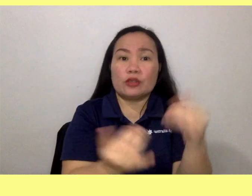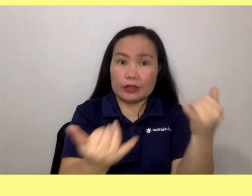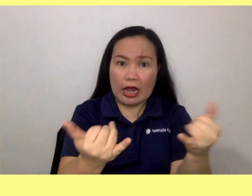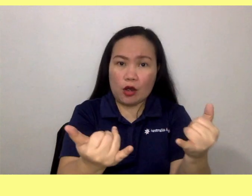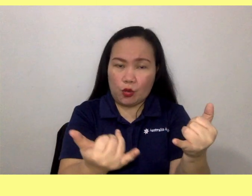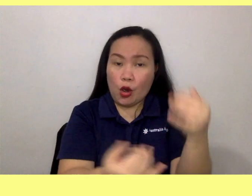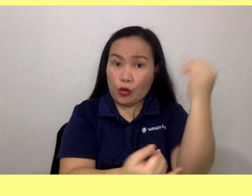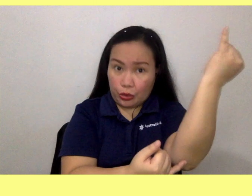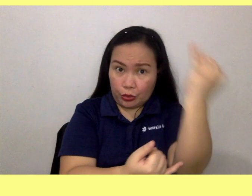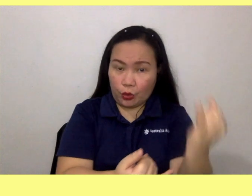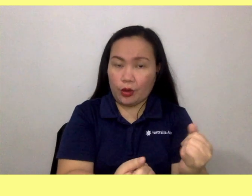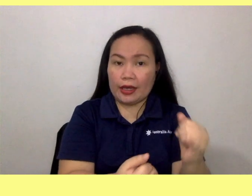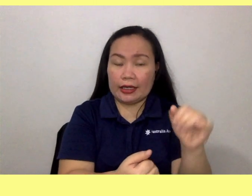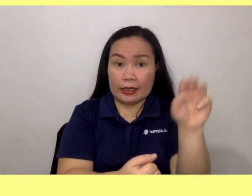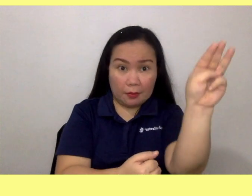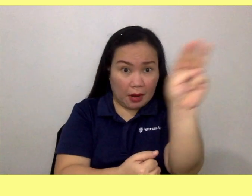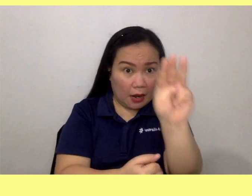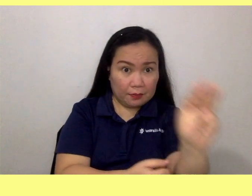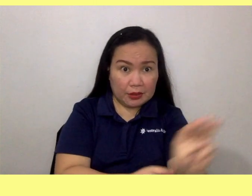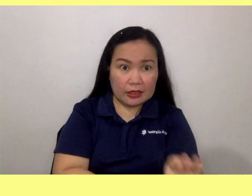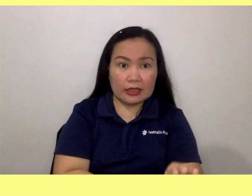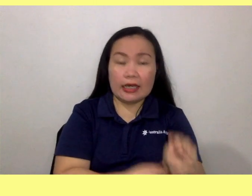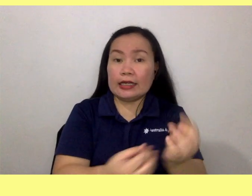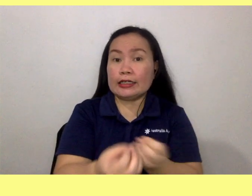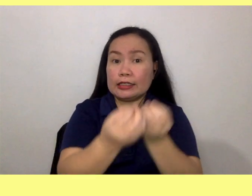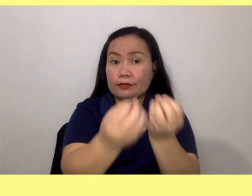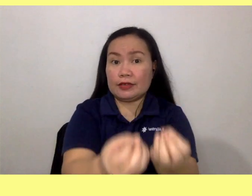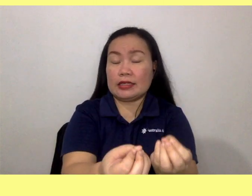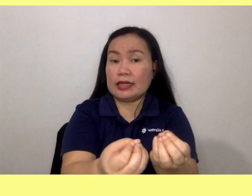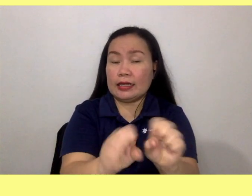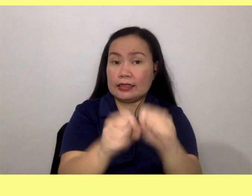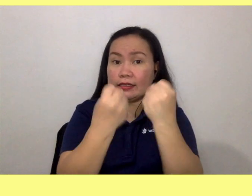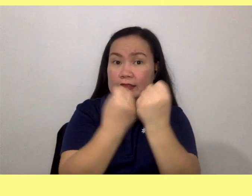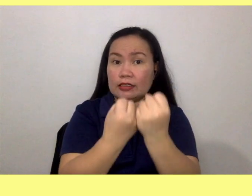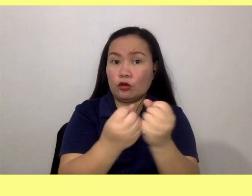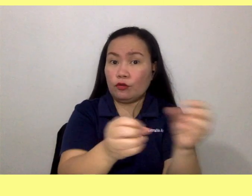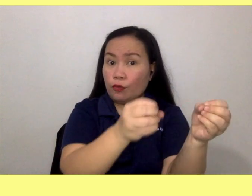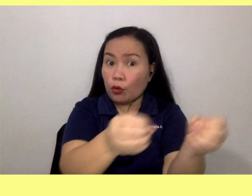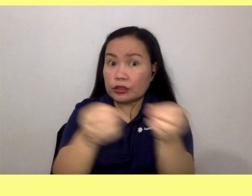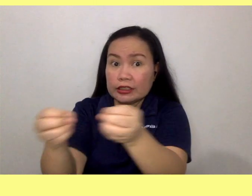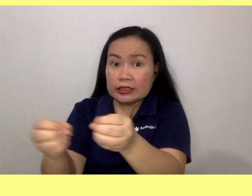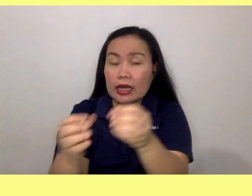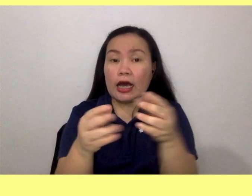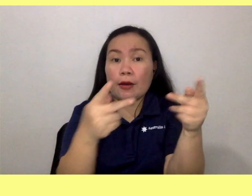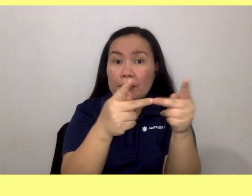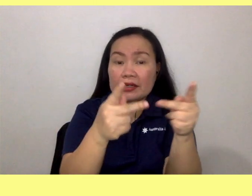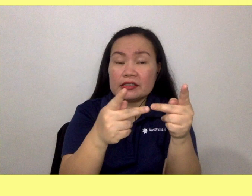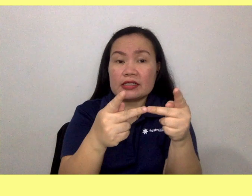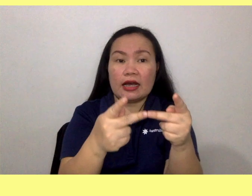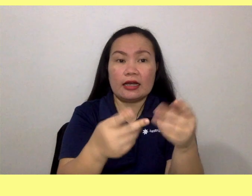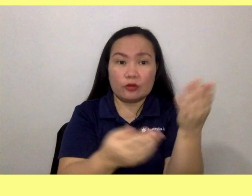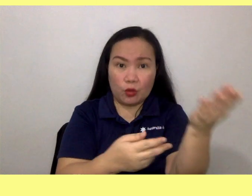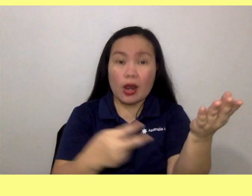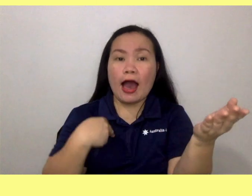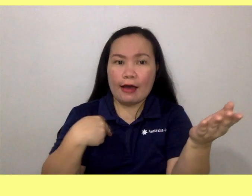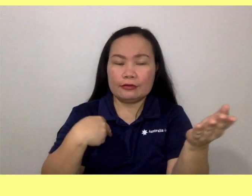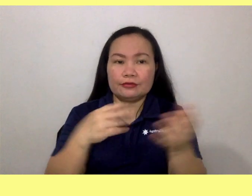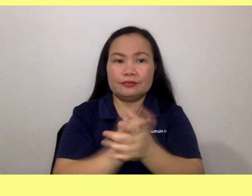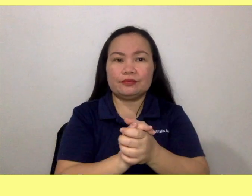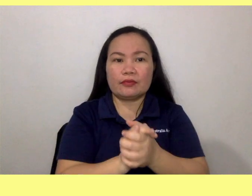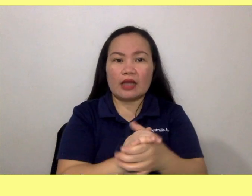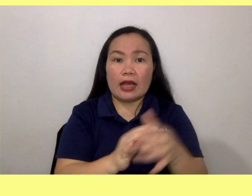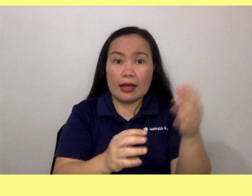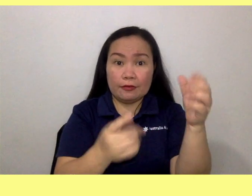mapping. Okay, magdodraw tayo ng mapping given yung set of ordered pairs that we have. Okay, so ang gagawin